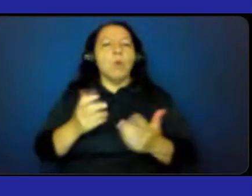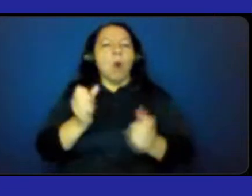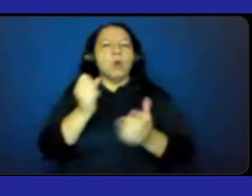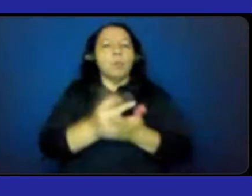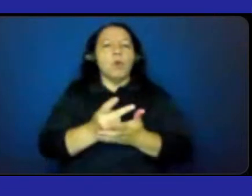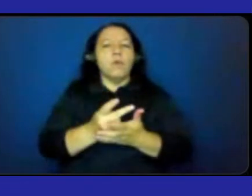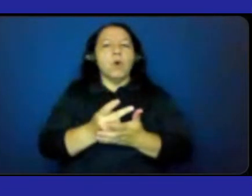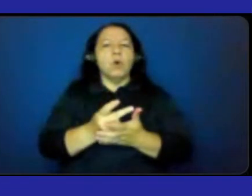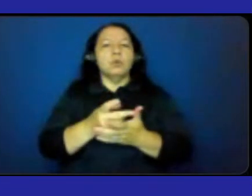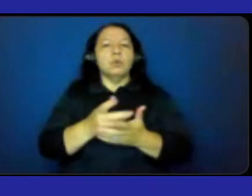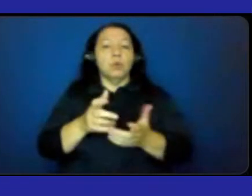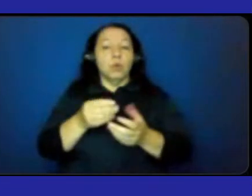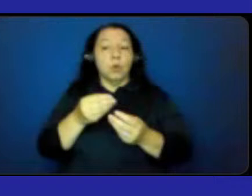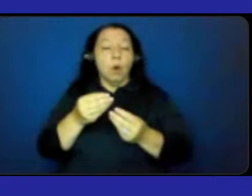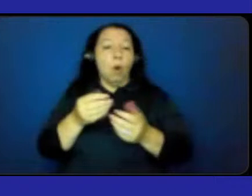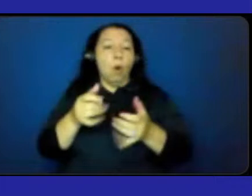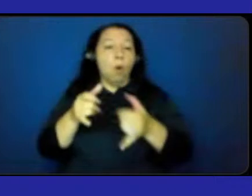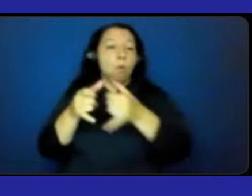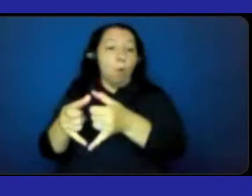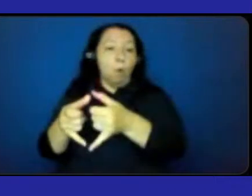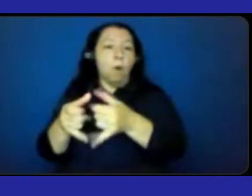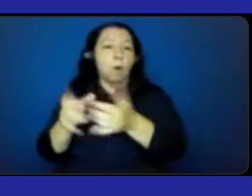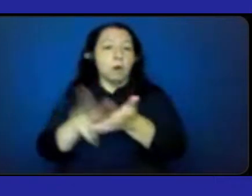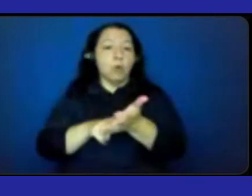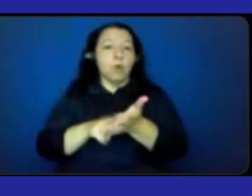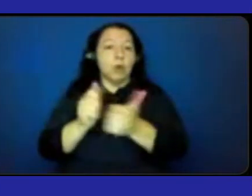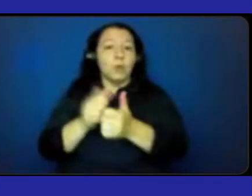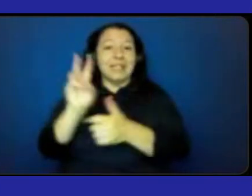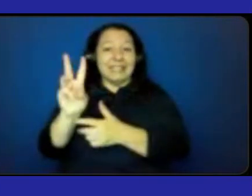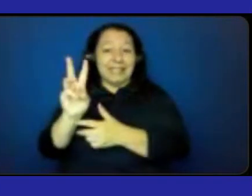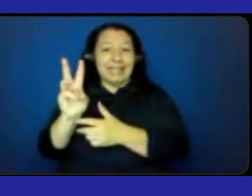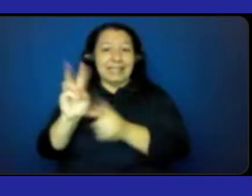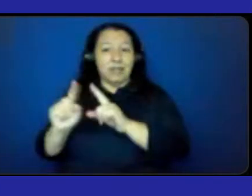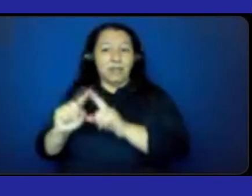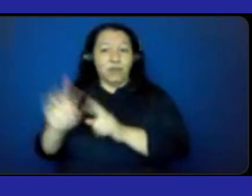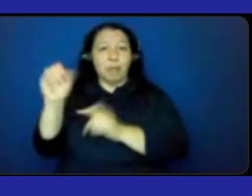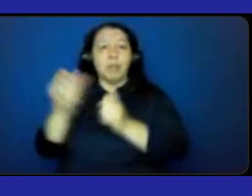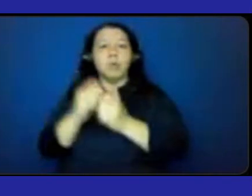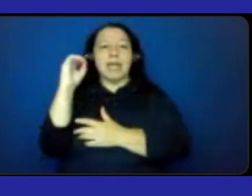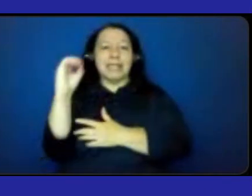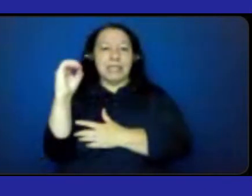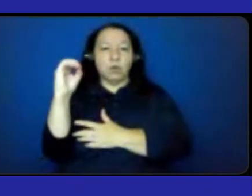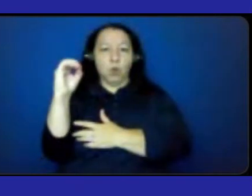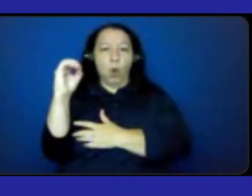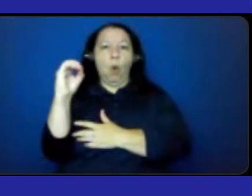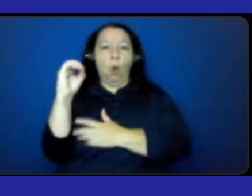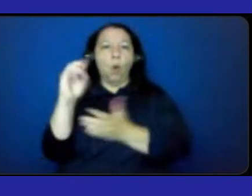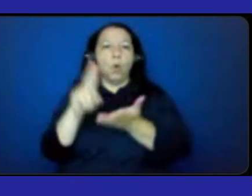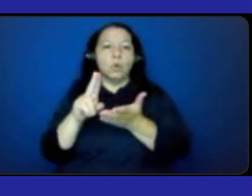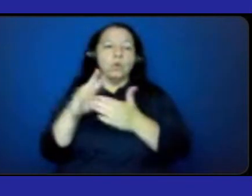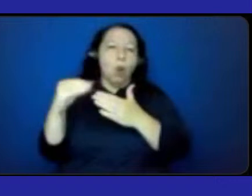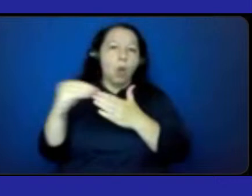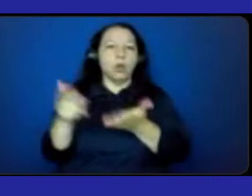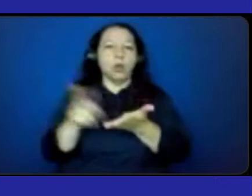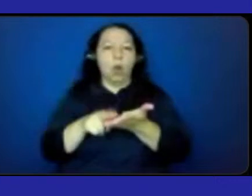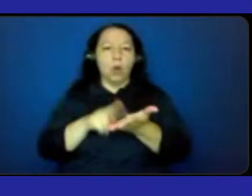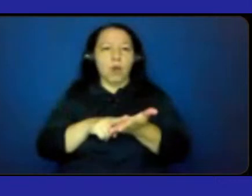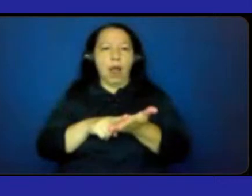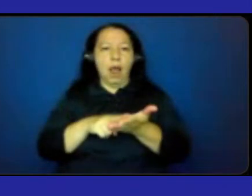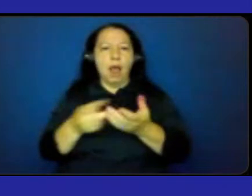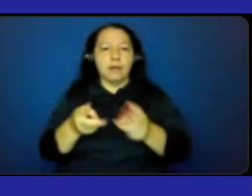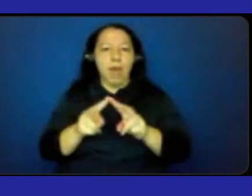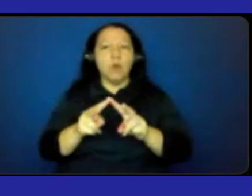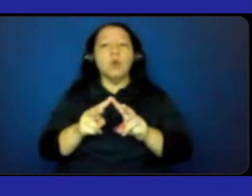6 firms with a $0 contract value to provide COVID testing vendors for an emergency response.